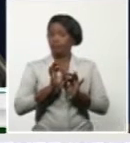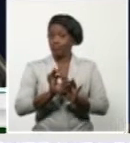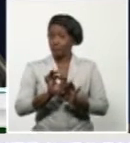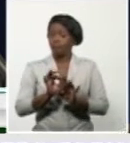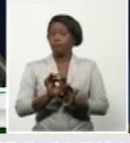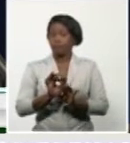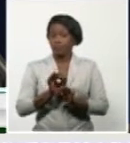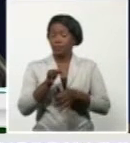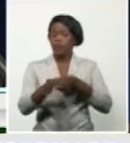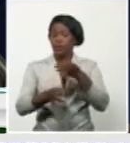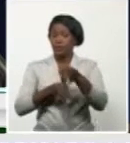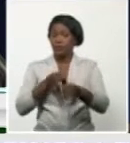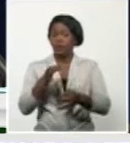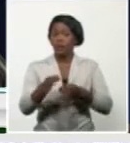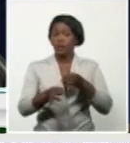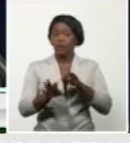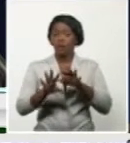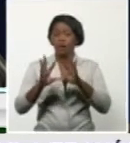lately.